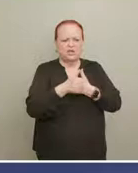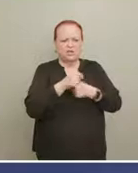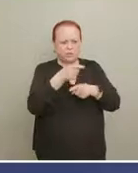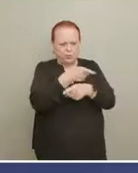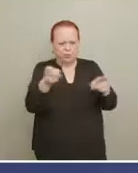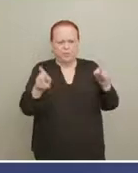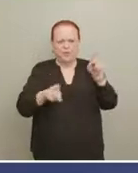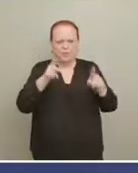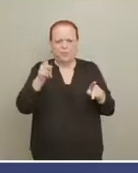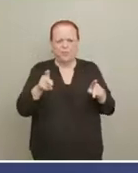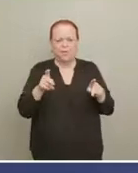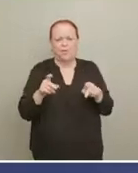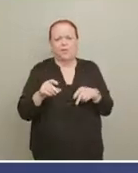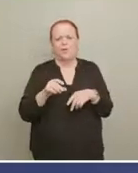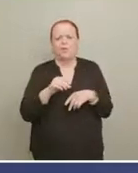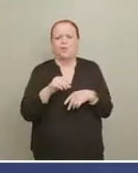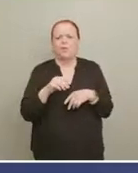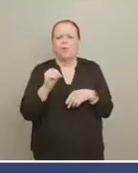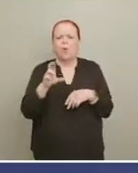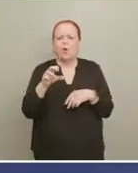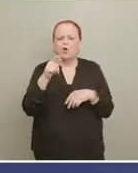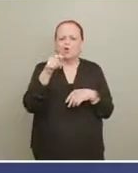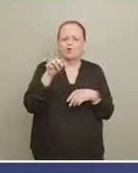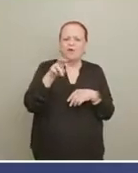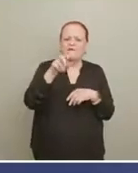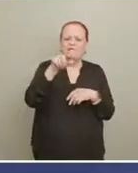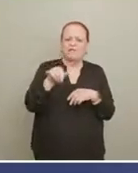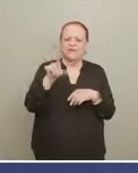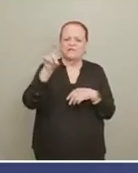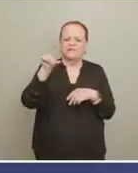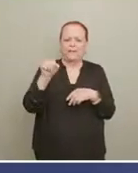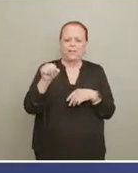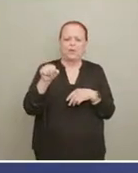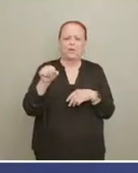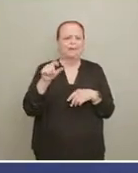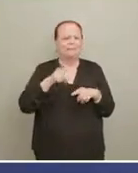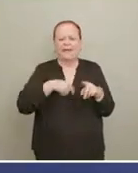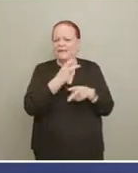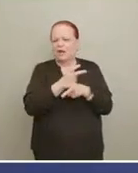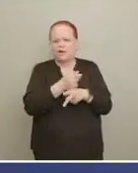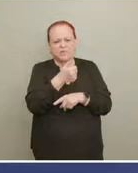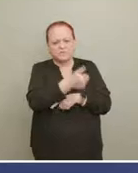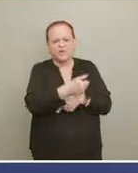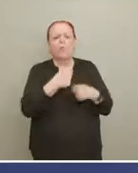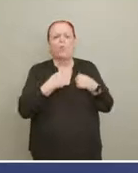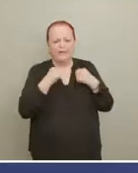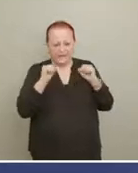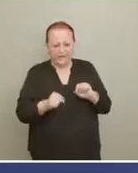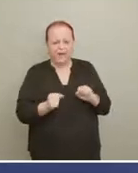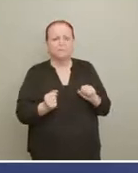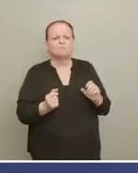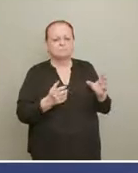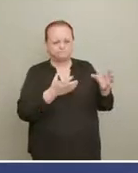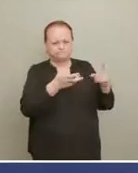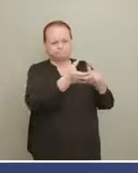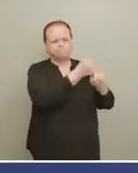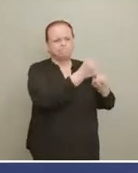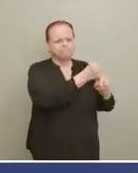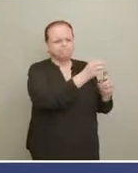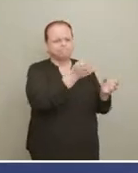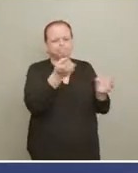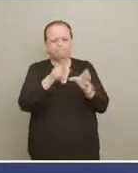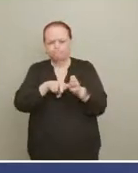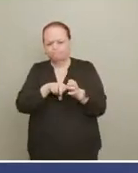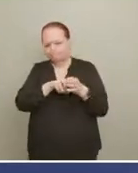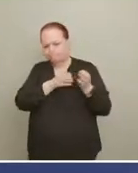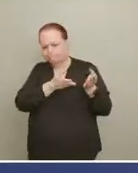disabled, we have the ability to take them into our protective custody and transport them. We will then hand them over to the